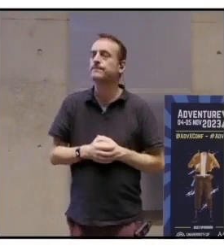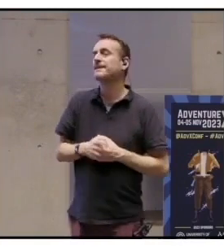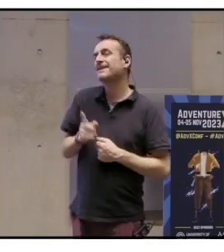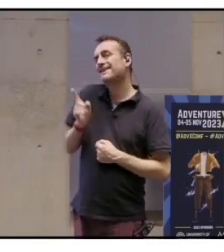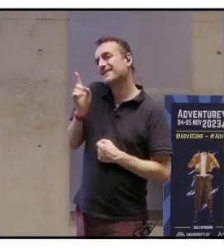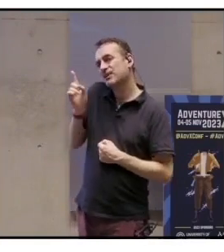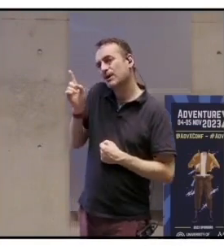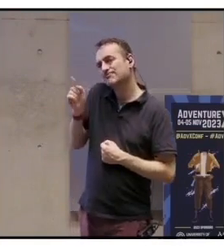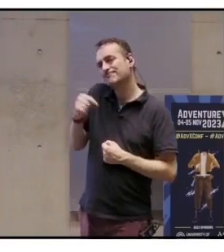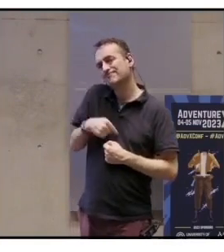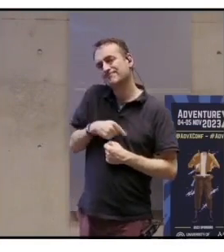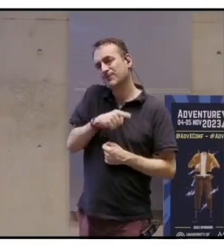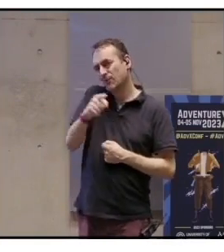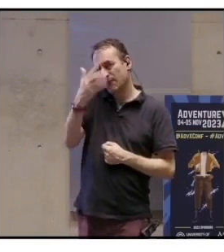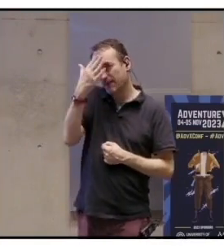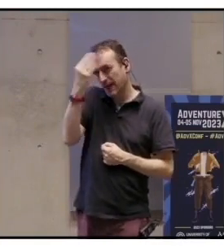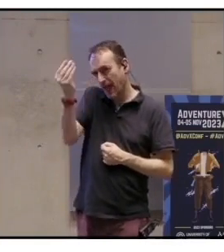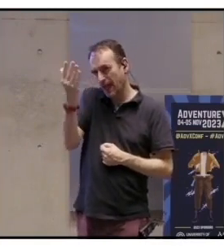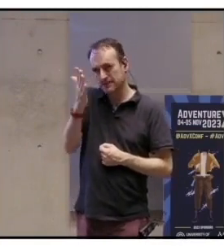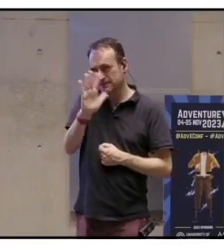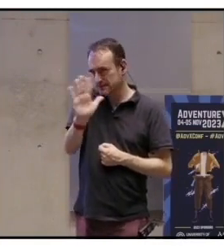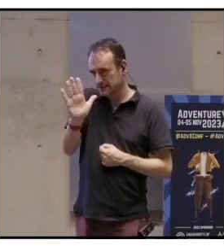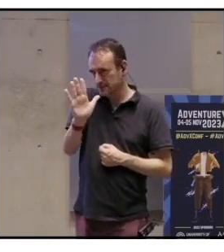you forget nothing else,